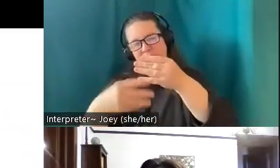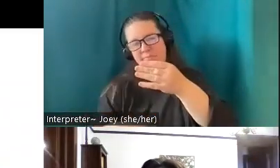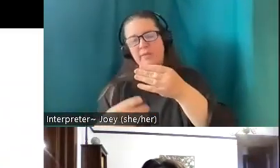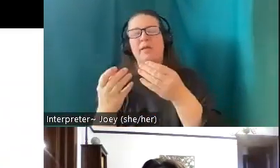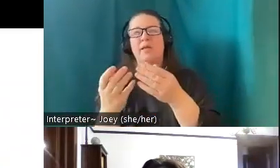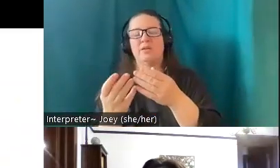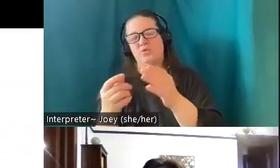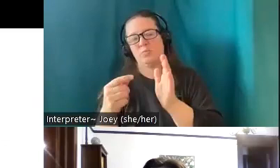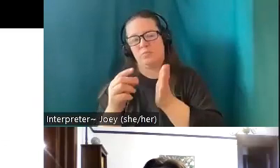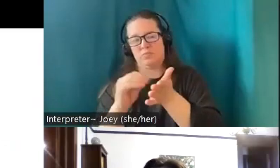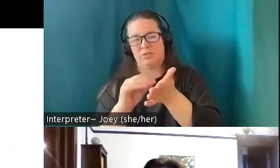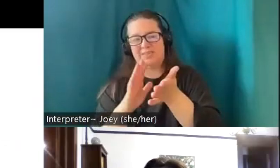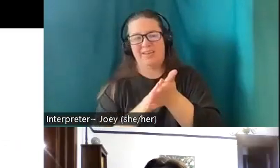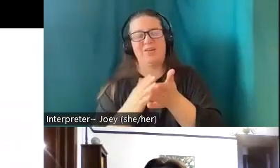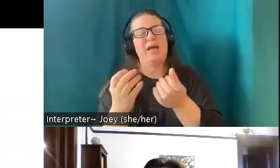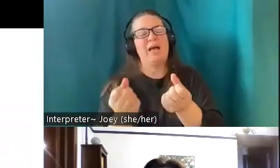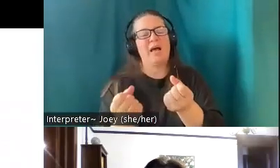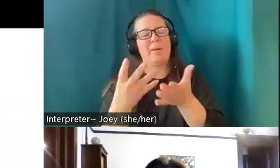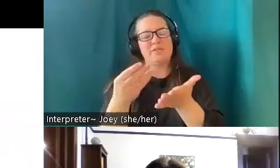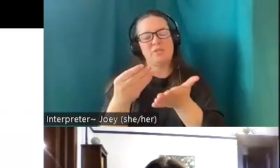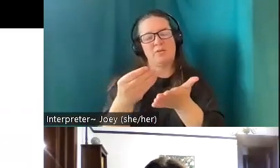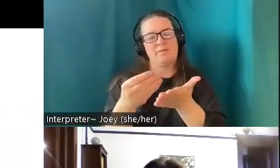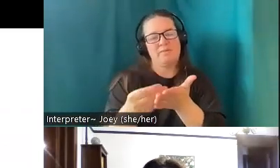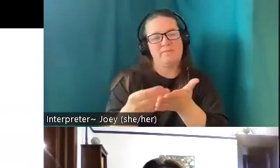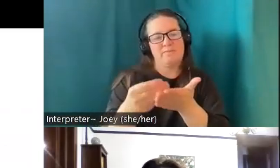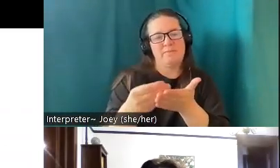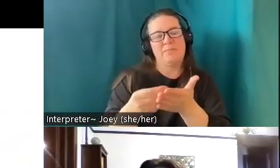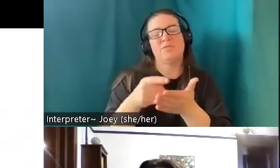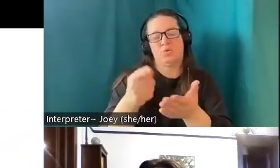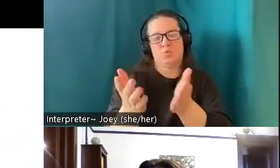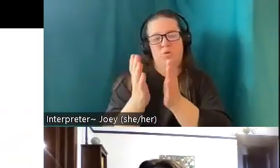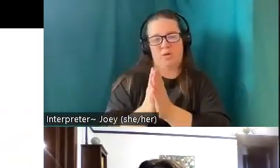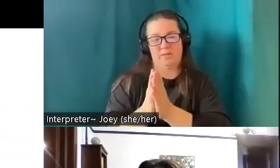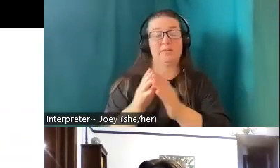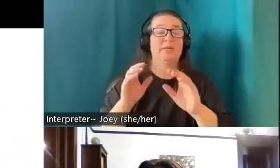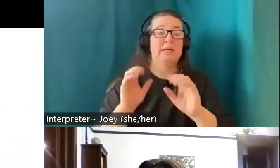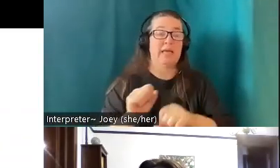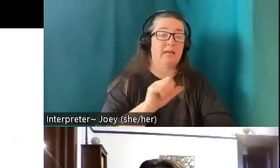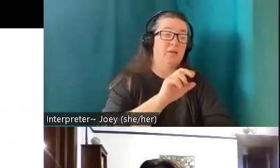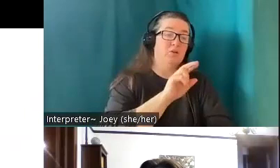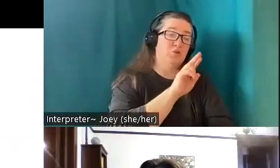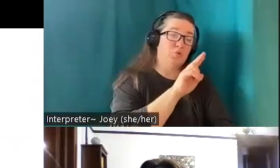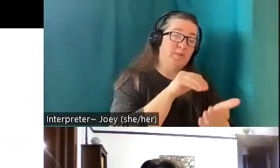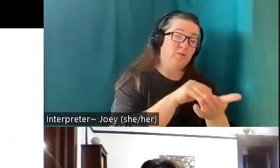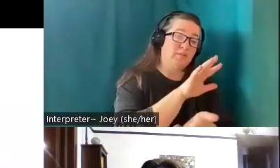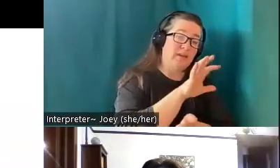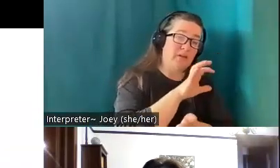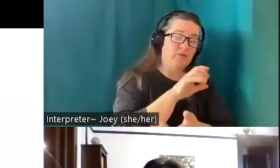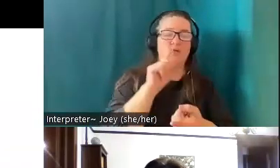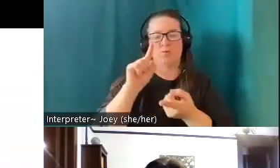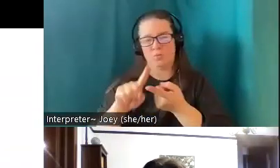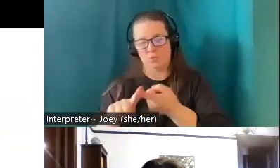requesting. The range is from $2,500 to $25,000. We have these bucketed out into amounts